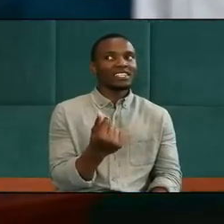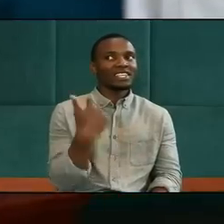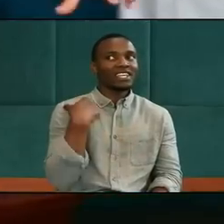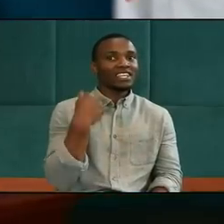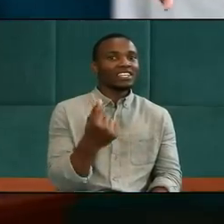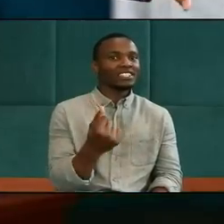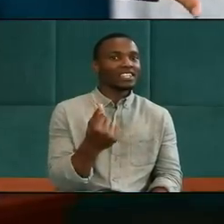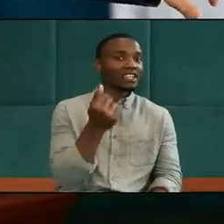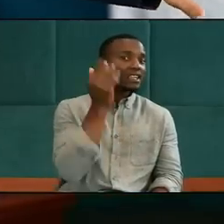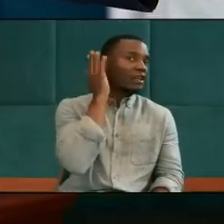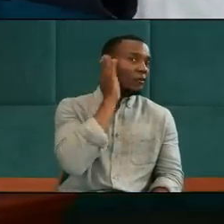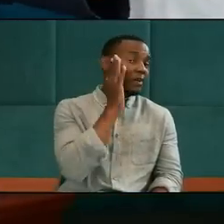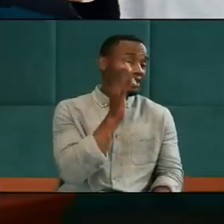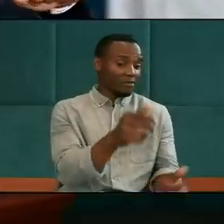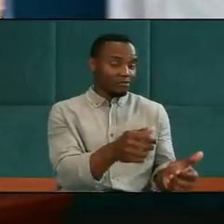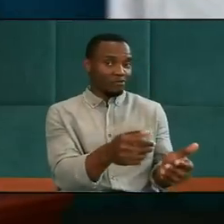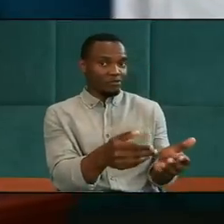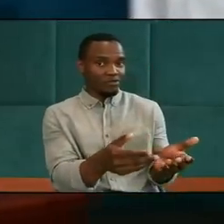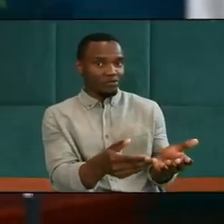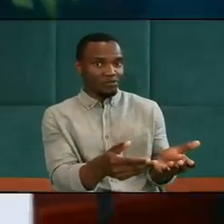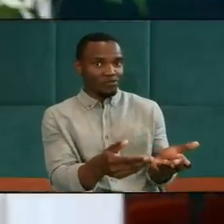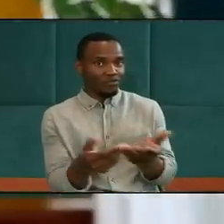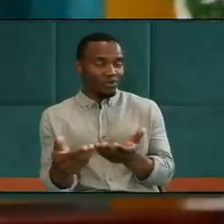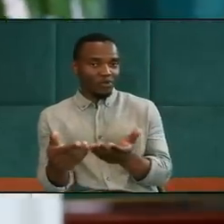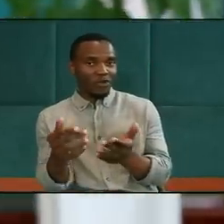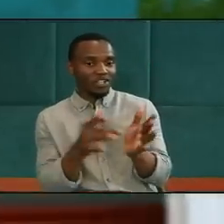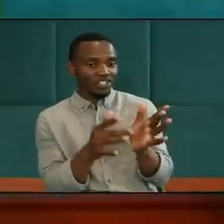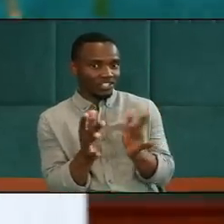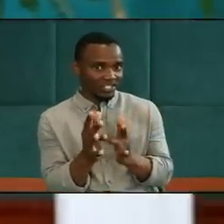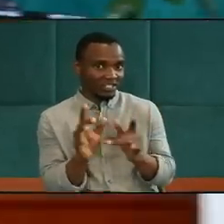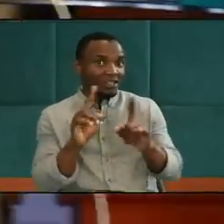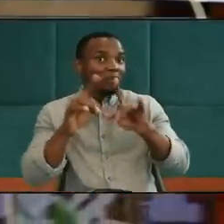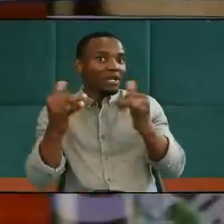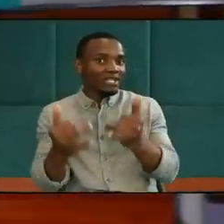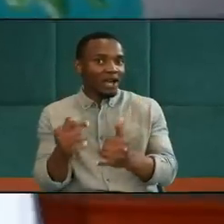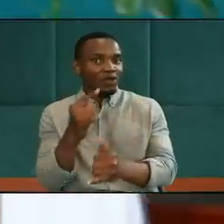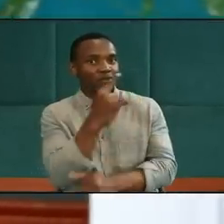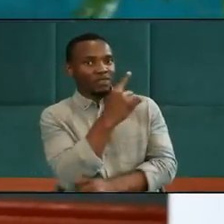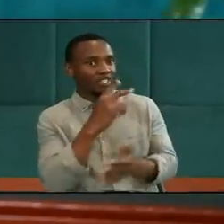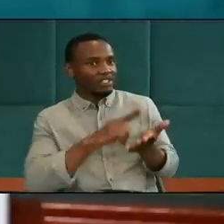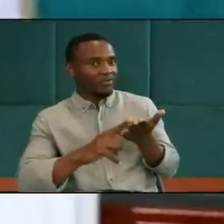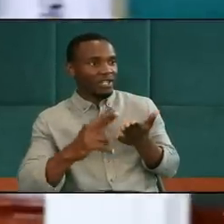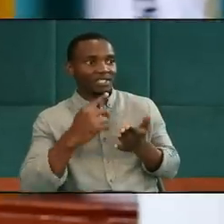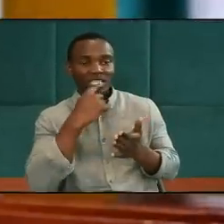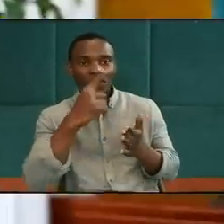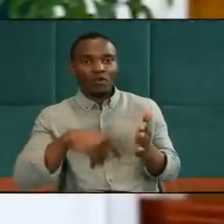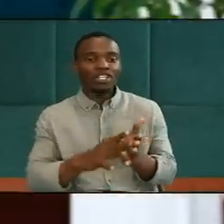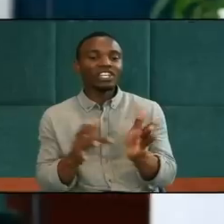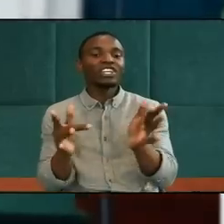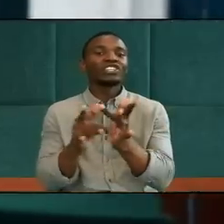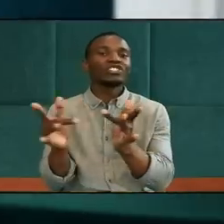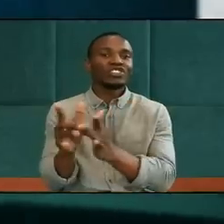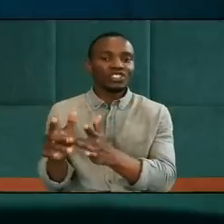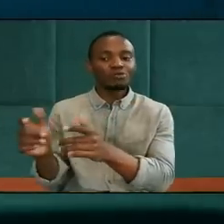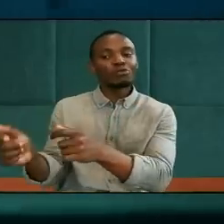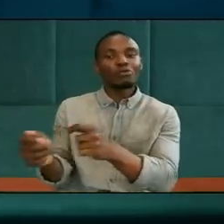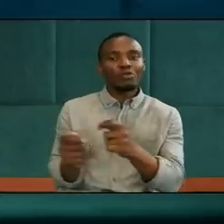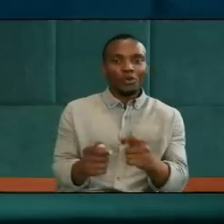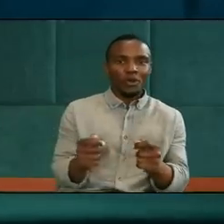the other day, Peter took Jesus aside. Now it is Jesus to take his time to take Peter